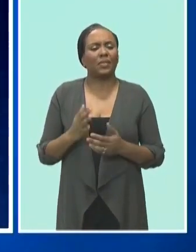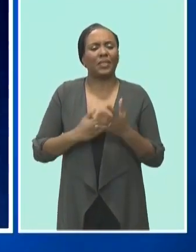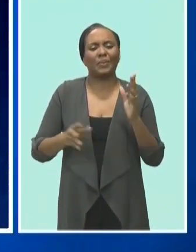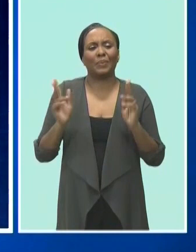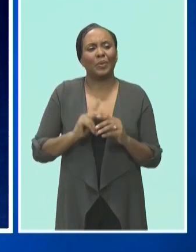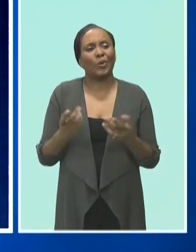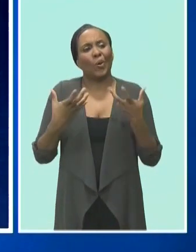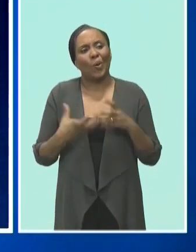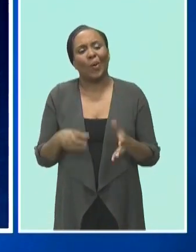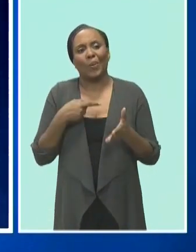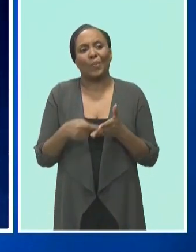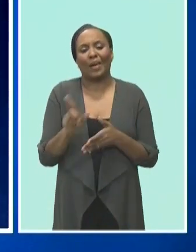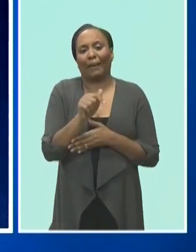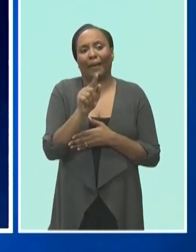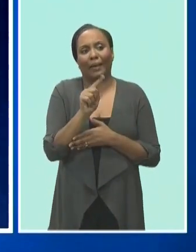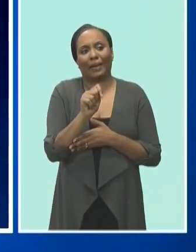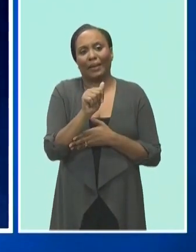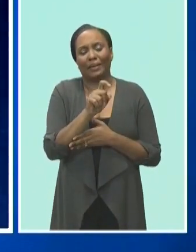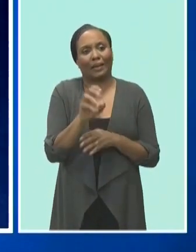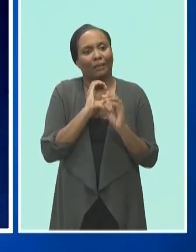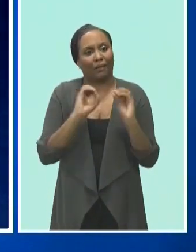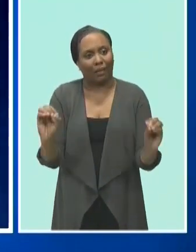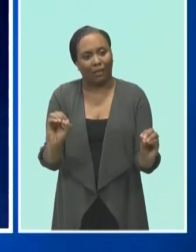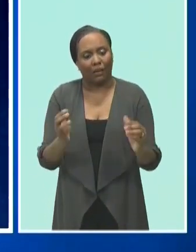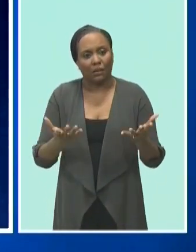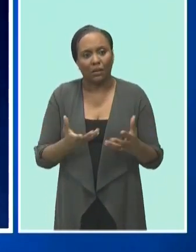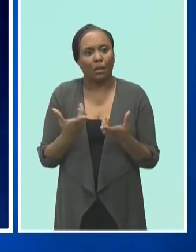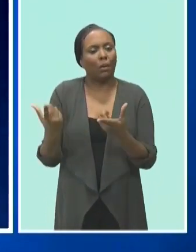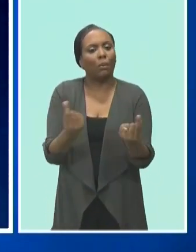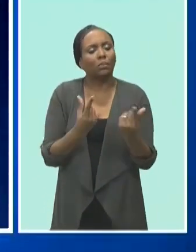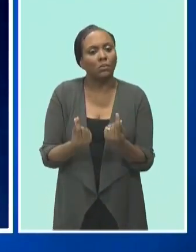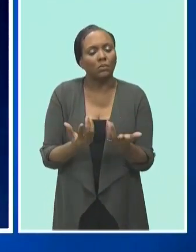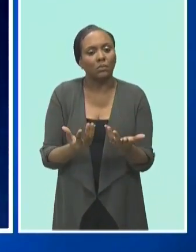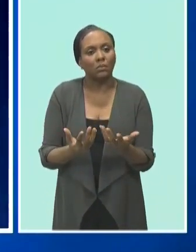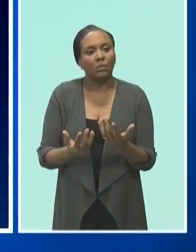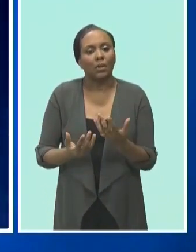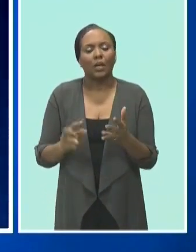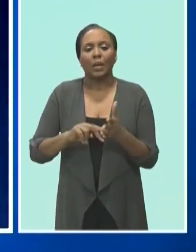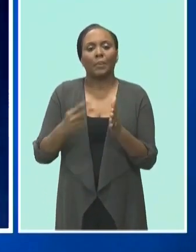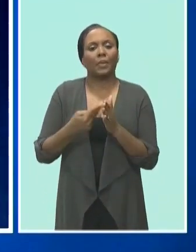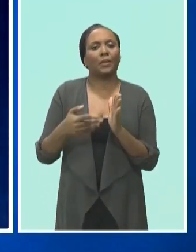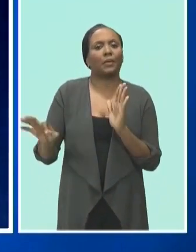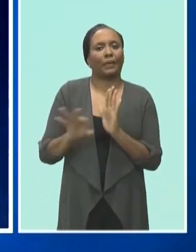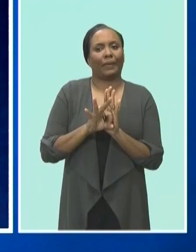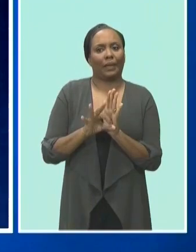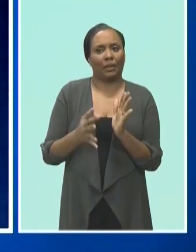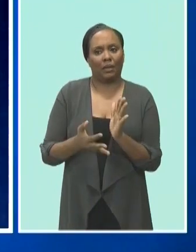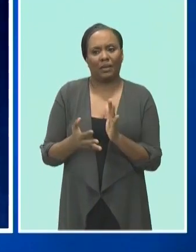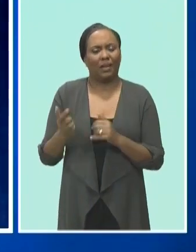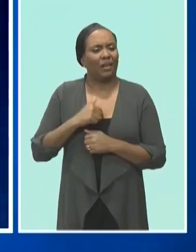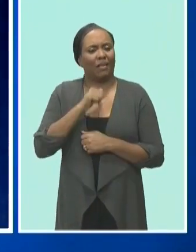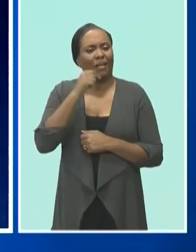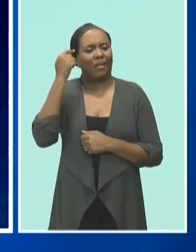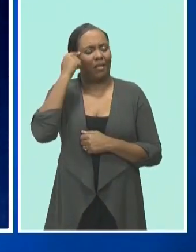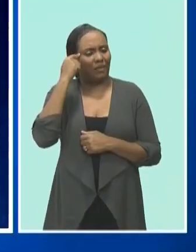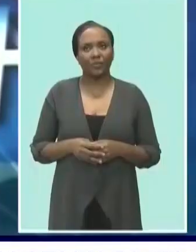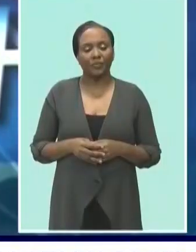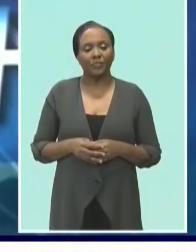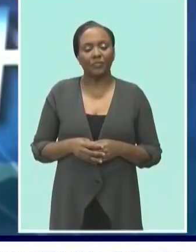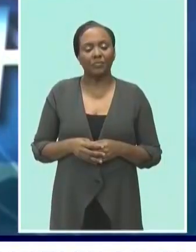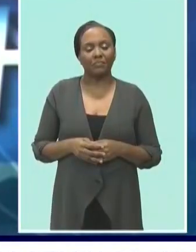at all in the tourism sector would be to ask that we fail ourselves. And I don't think that that makes